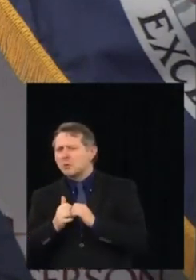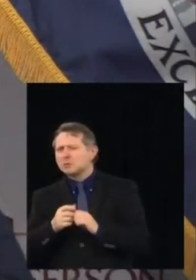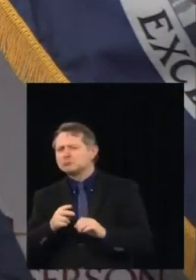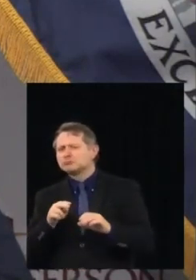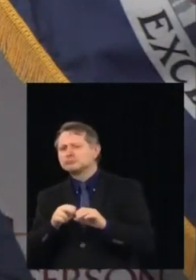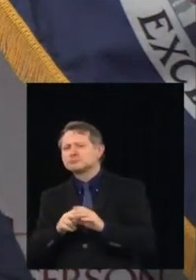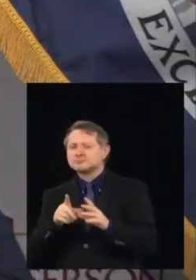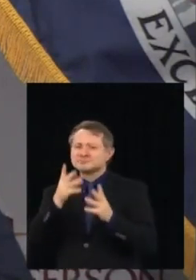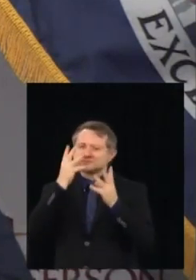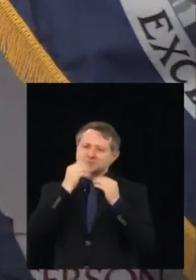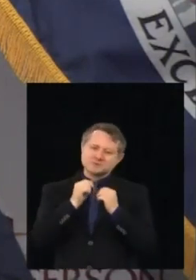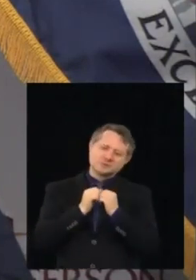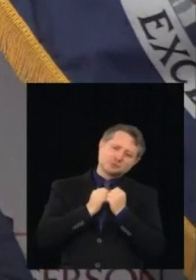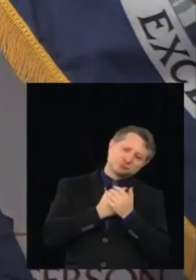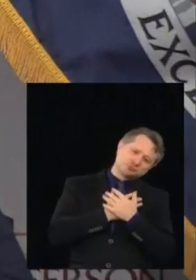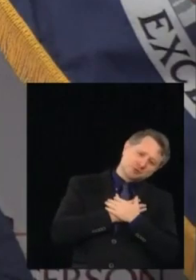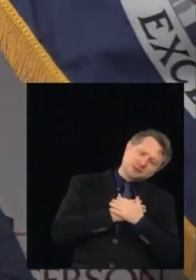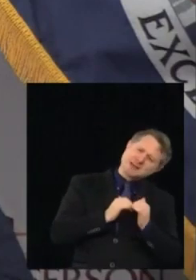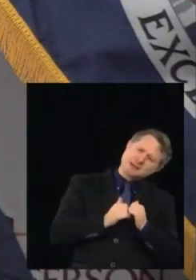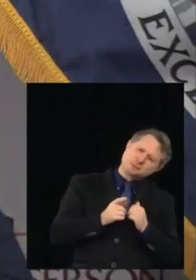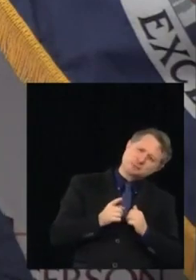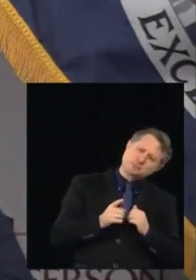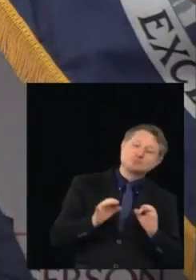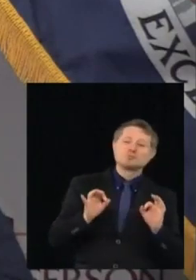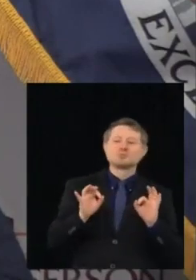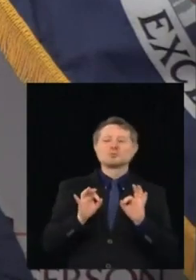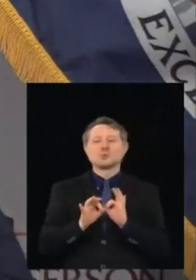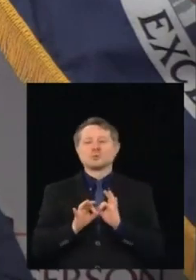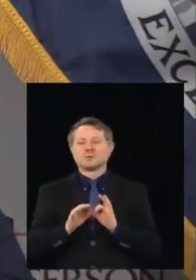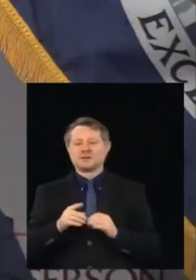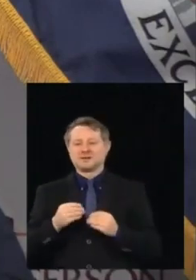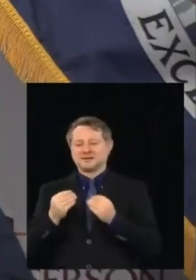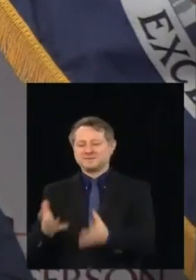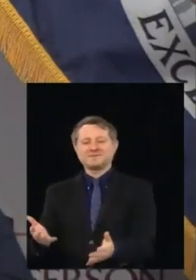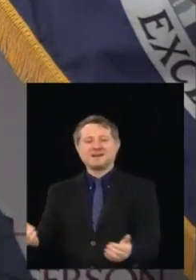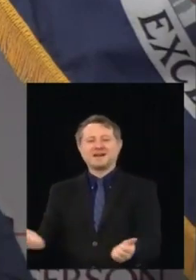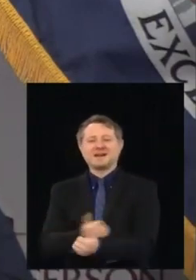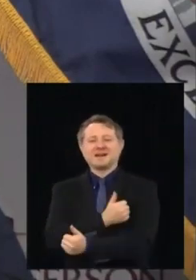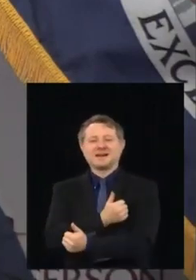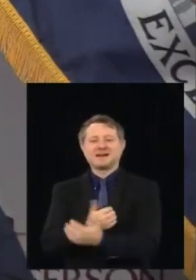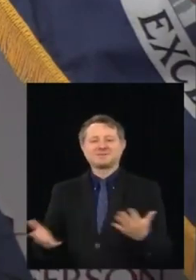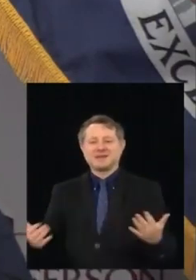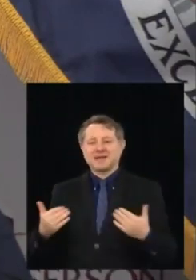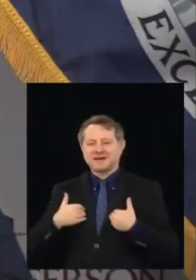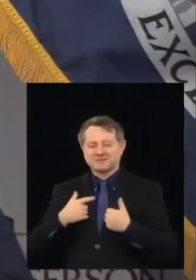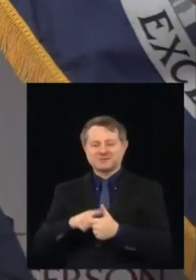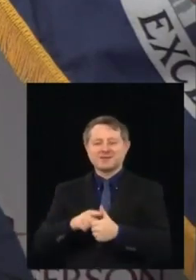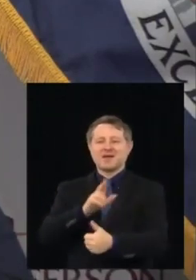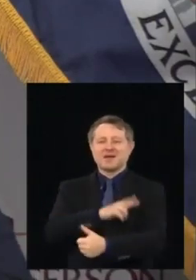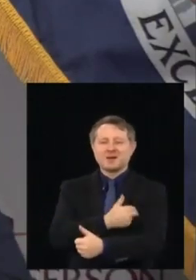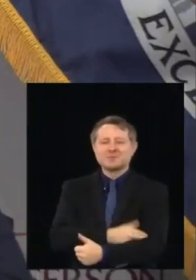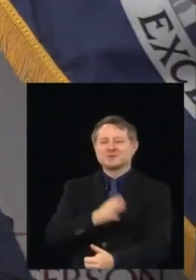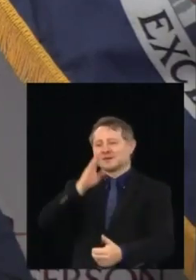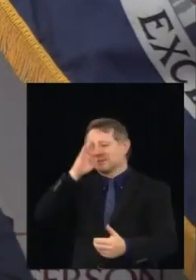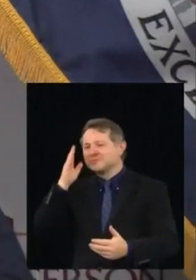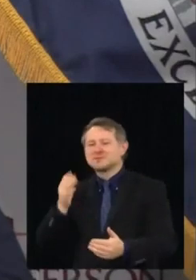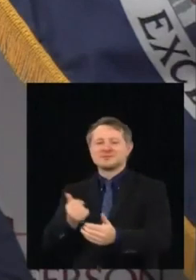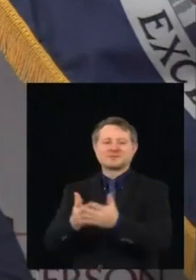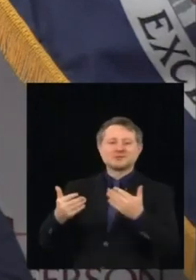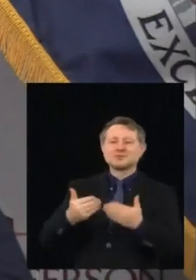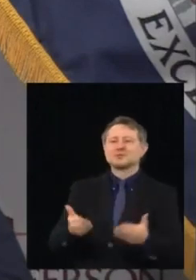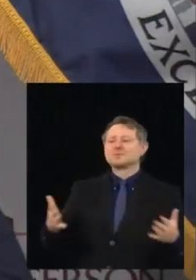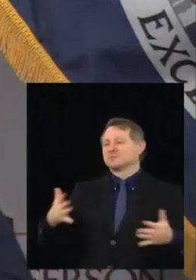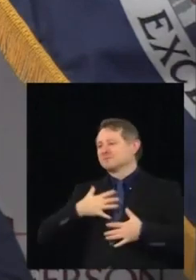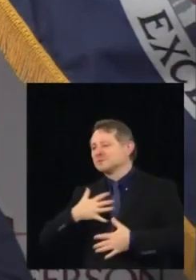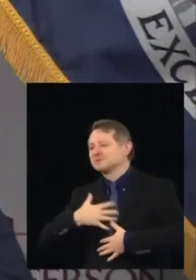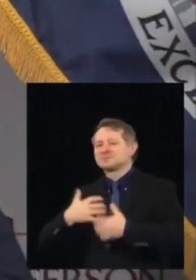did everything I could. They had a hospital bed, they had the best nurses, they had the best doctors, they had ventilators, they had the best